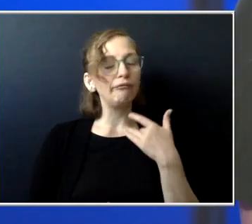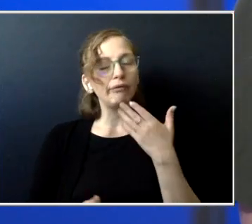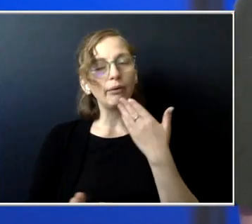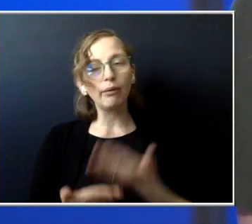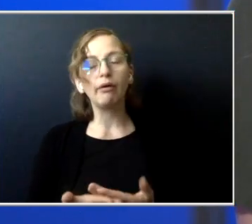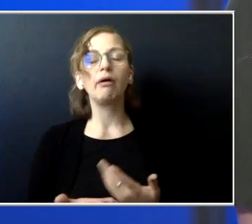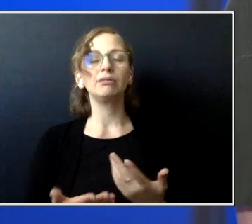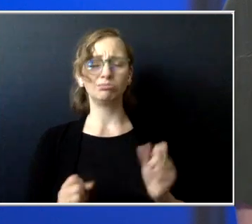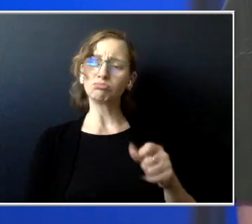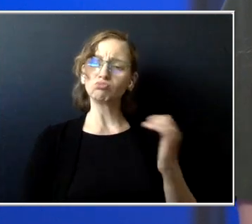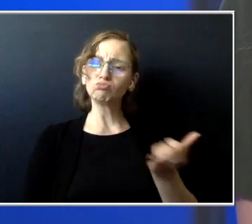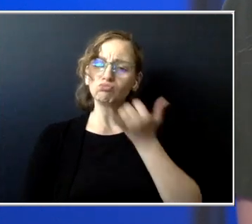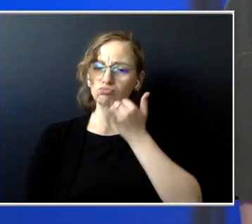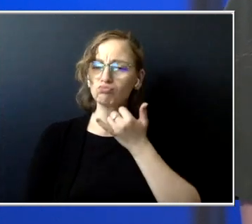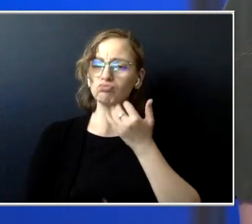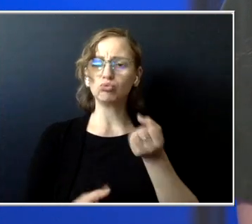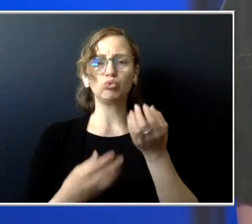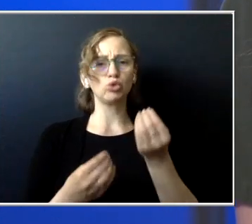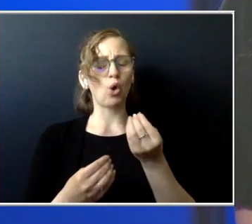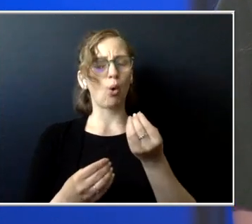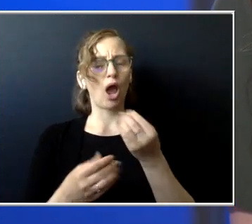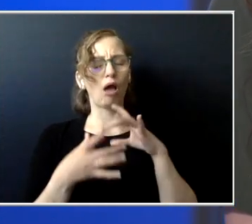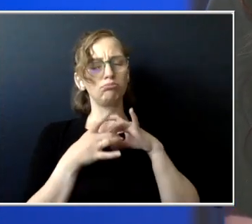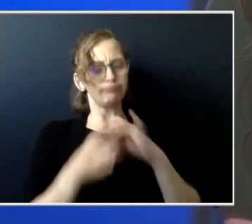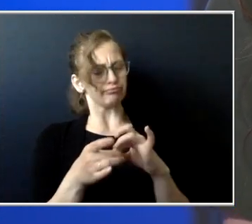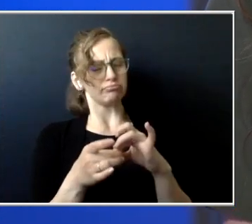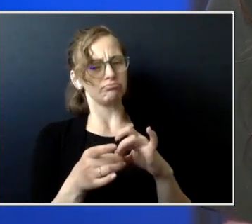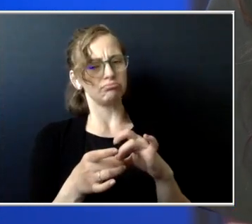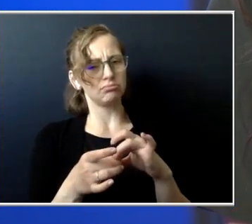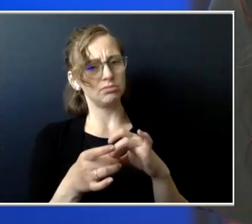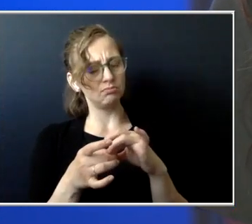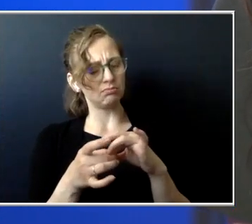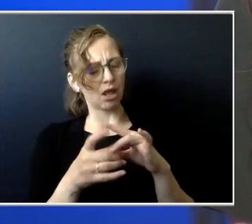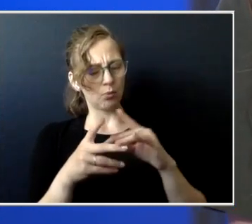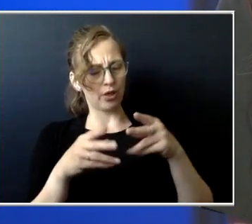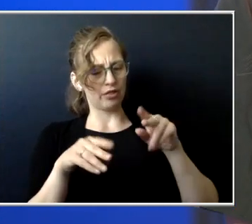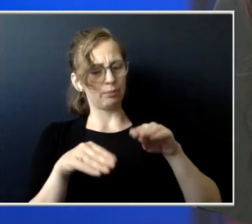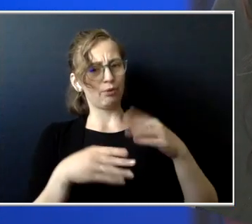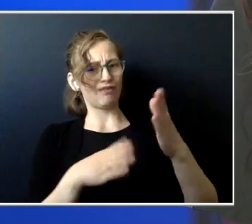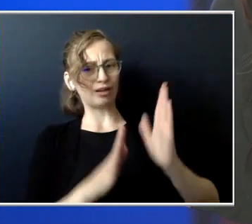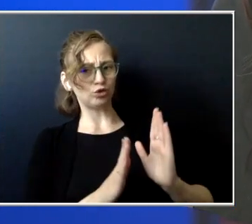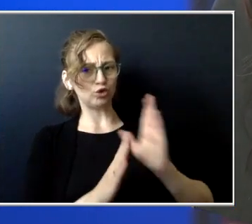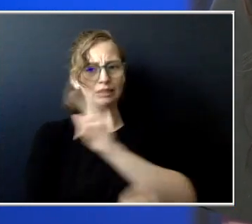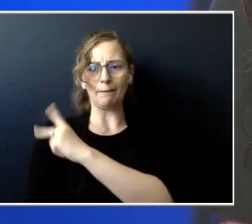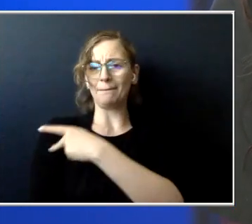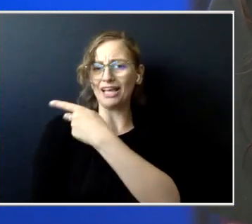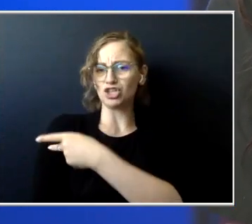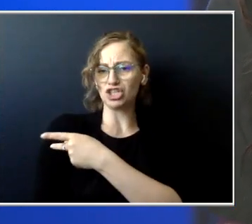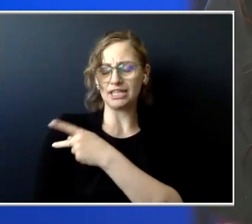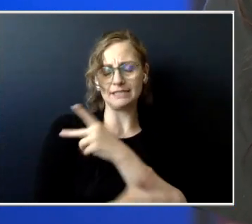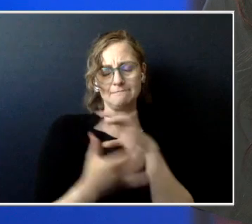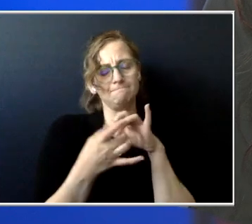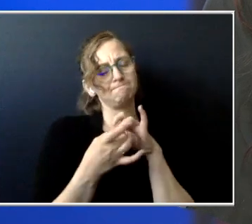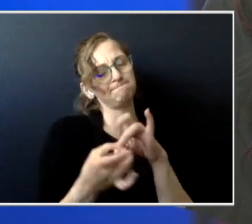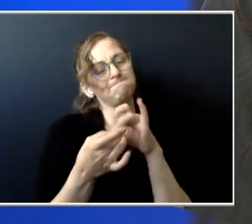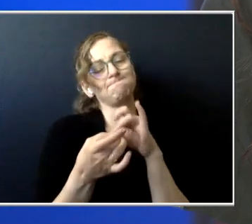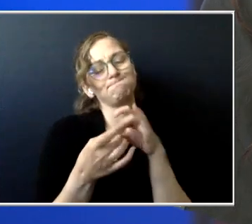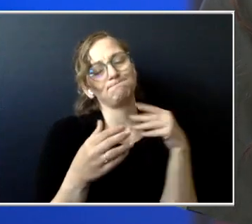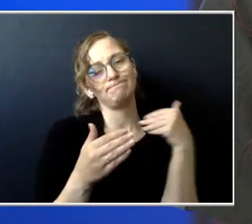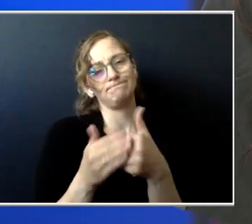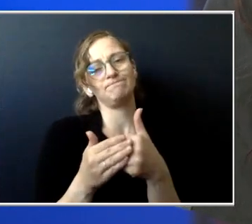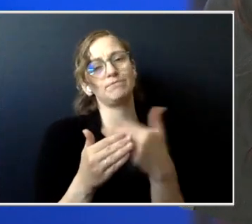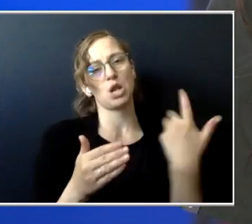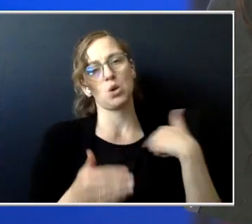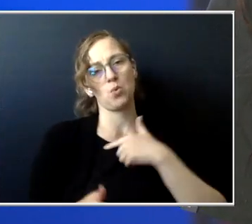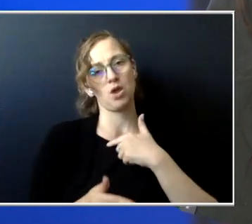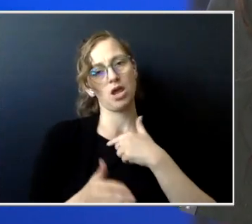very close-knit group of providers and patients, and we really stress to them, like,